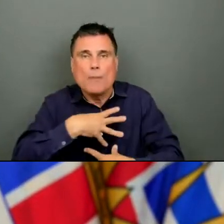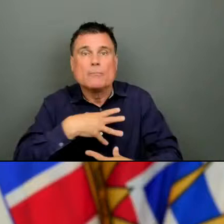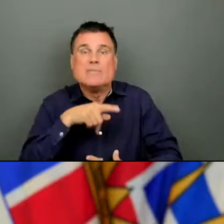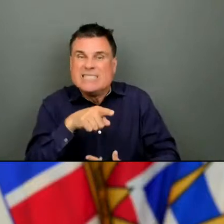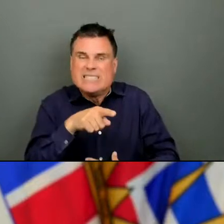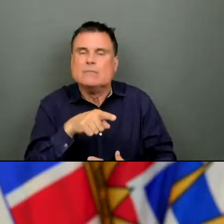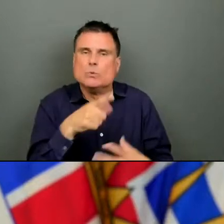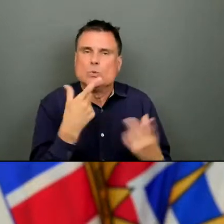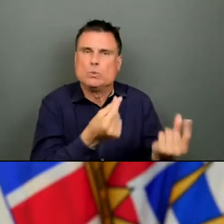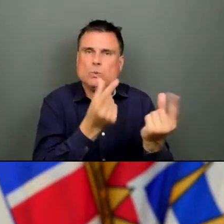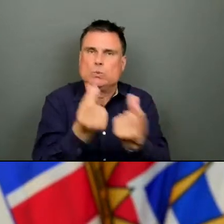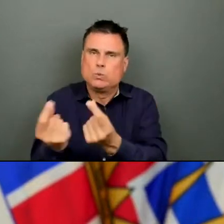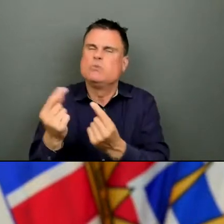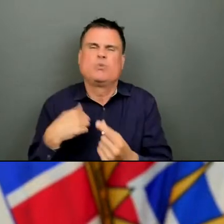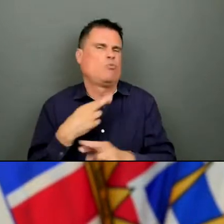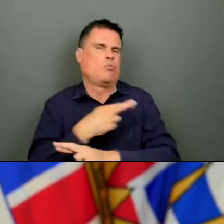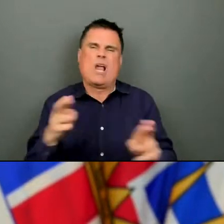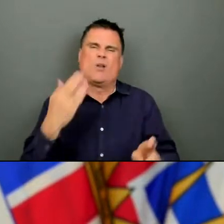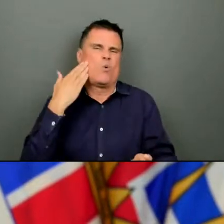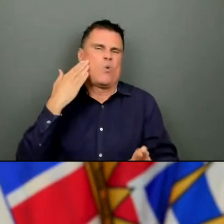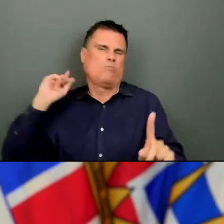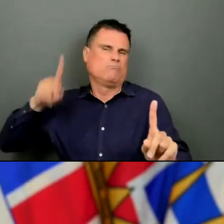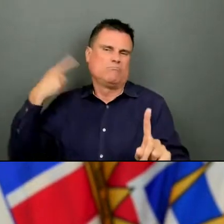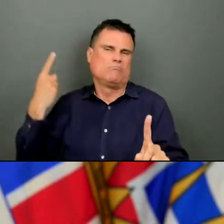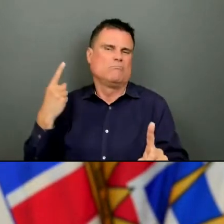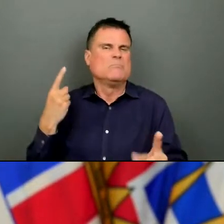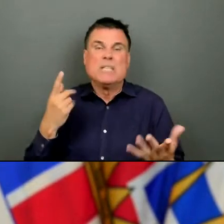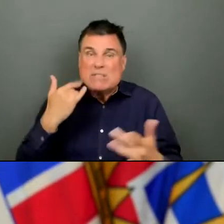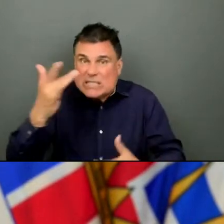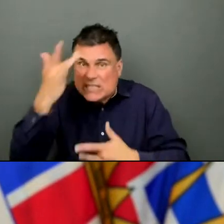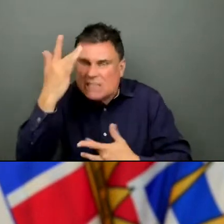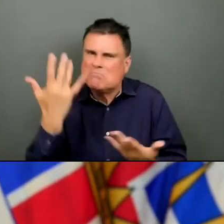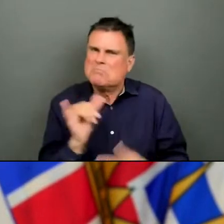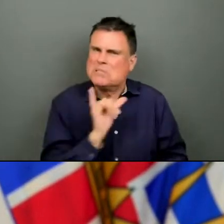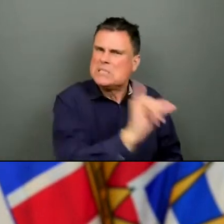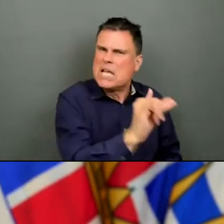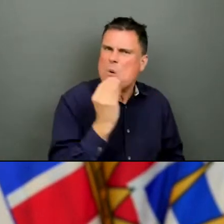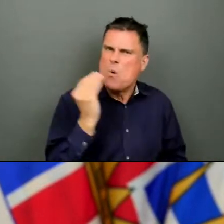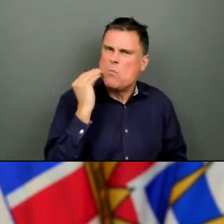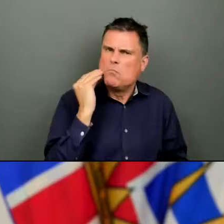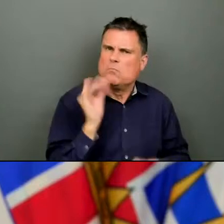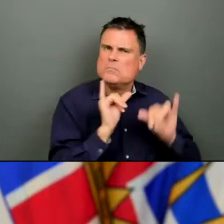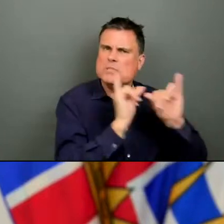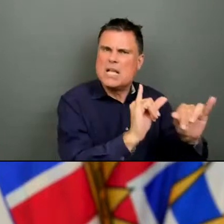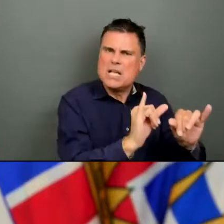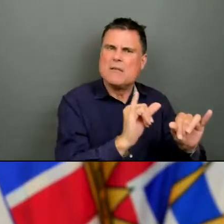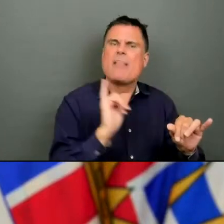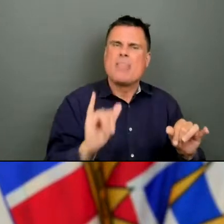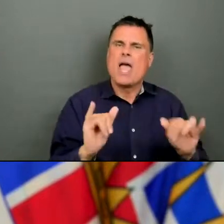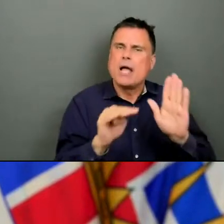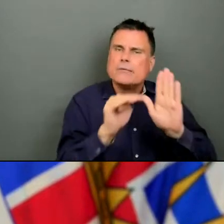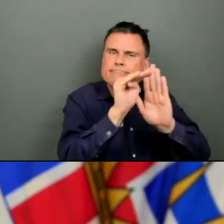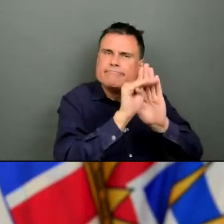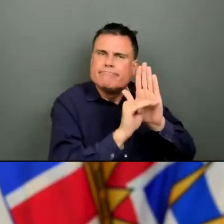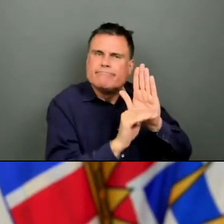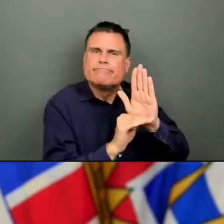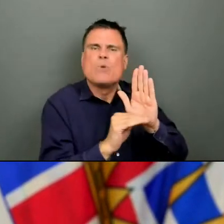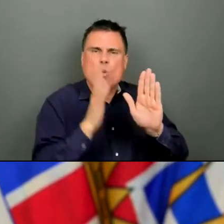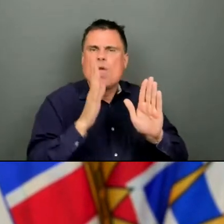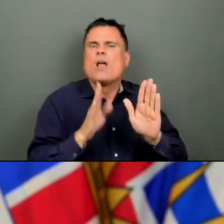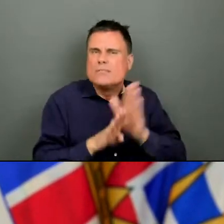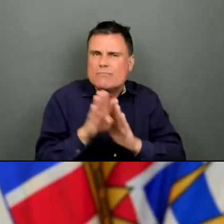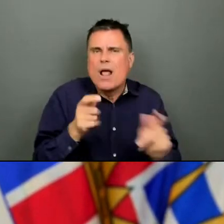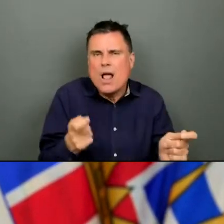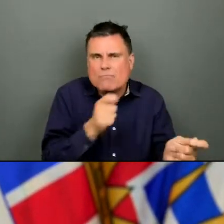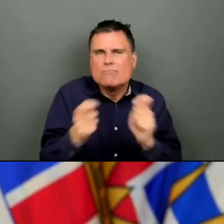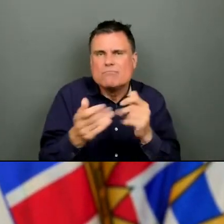spreading to those that we're closest to. So those will all be the guidance that we'll be developing with people as we go through these next